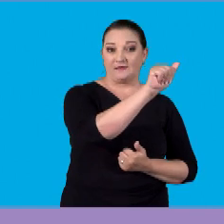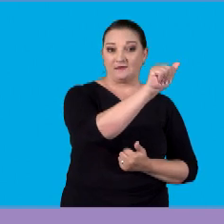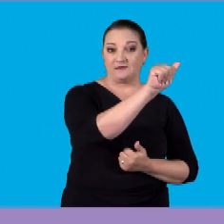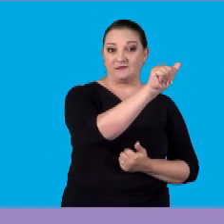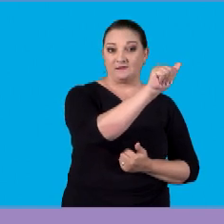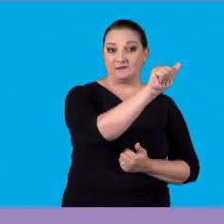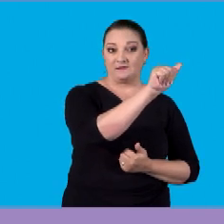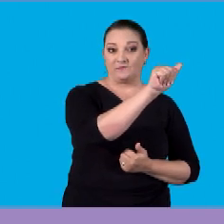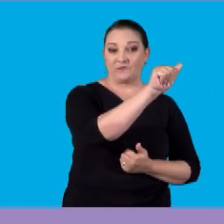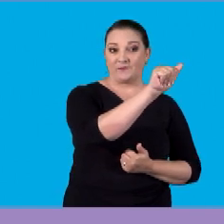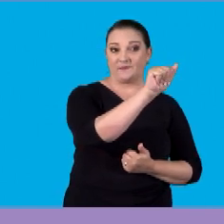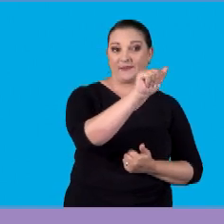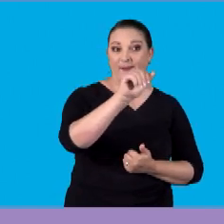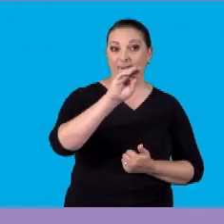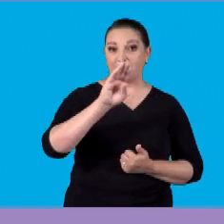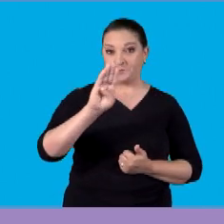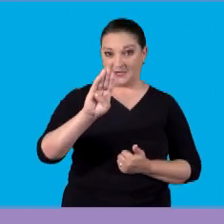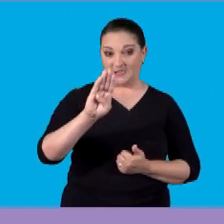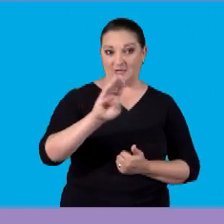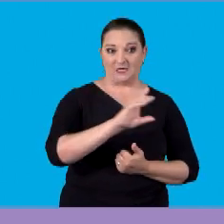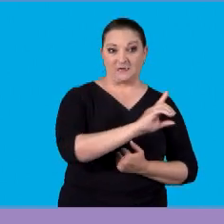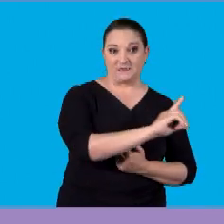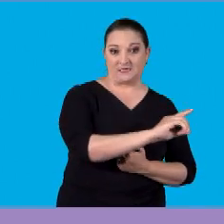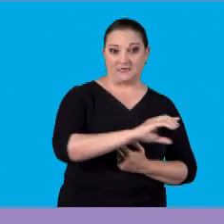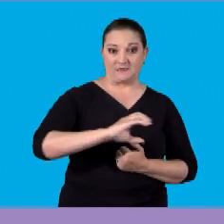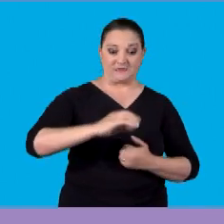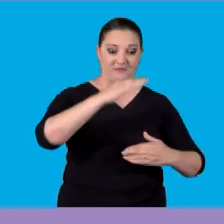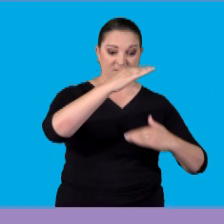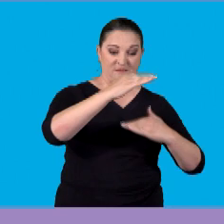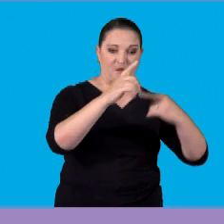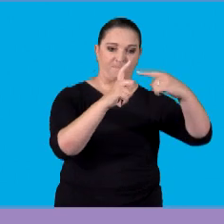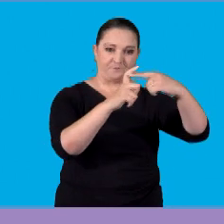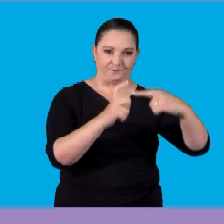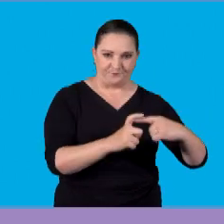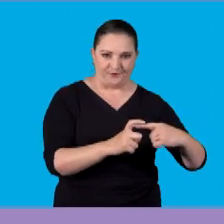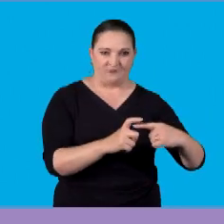parallel to DC. Now, using the additive inverse of